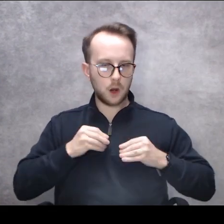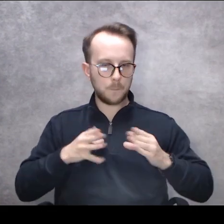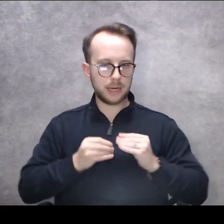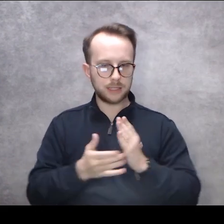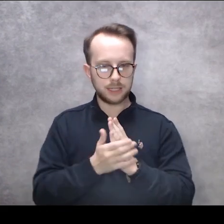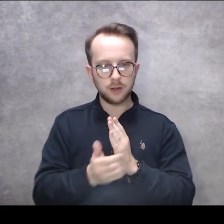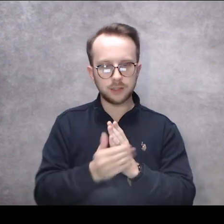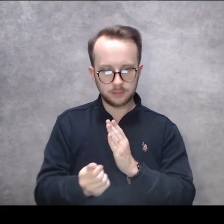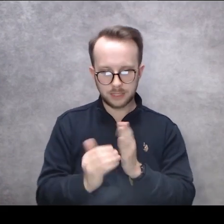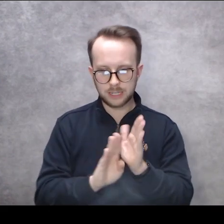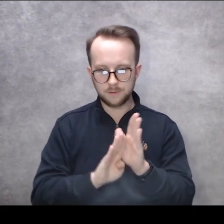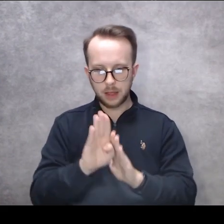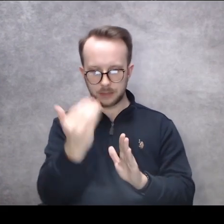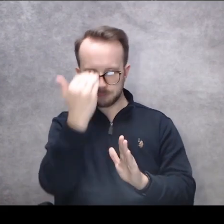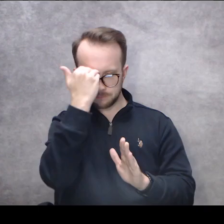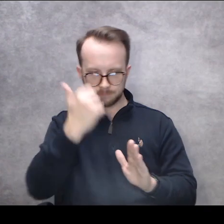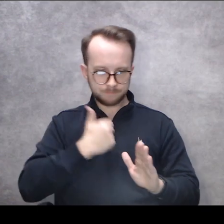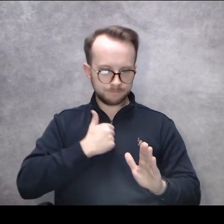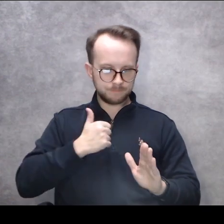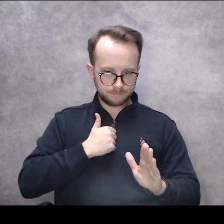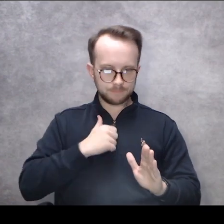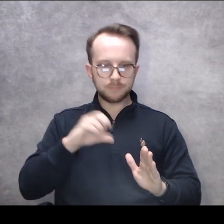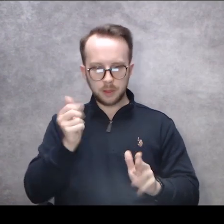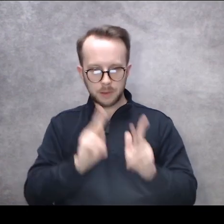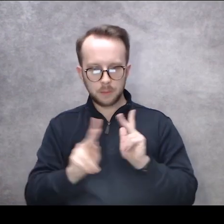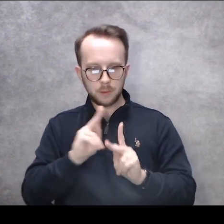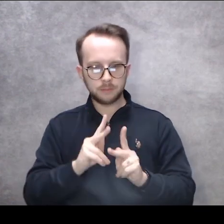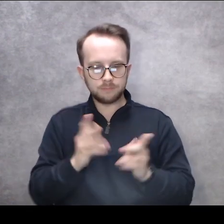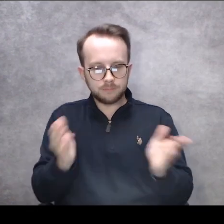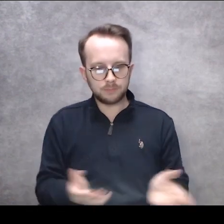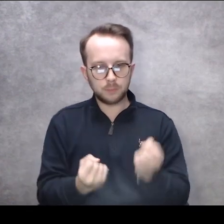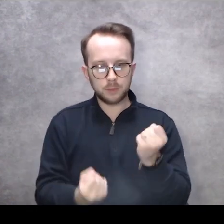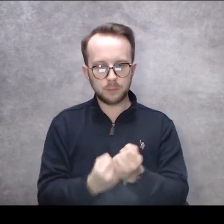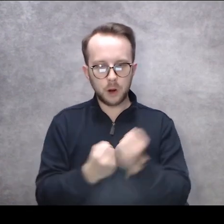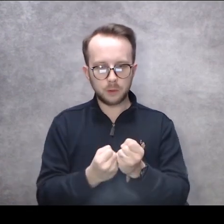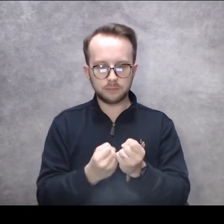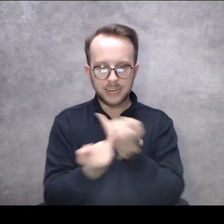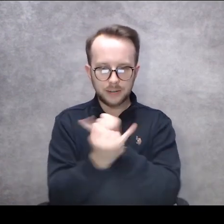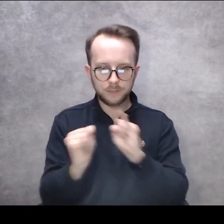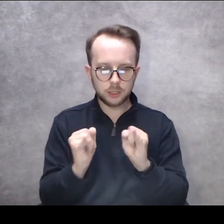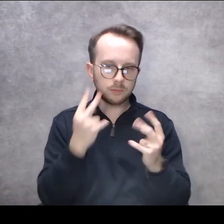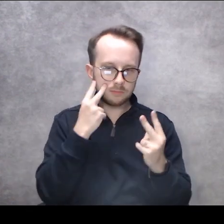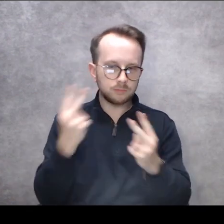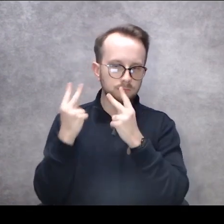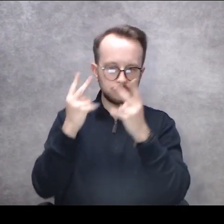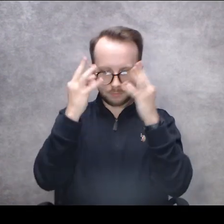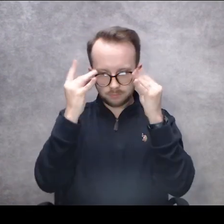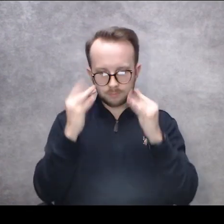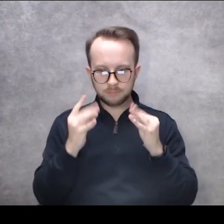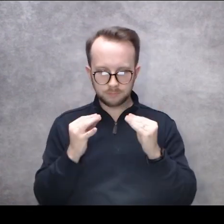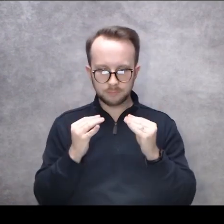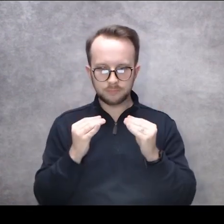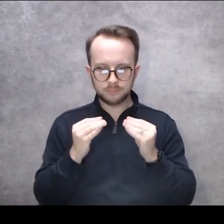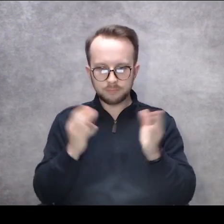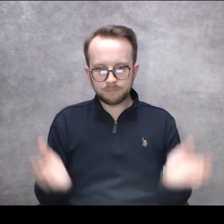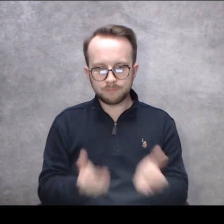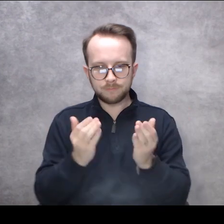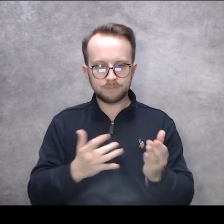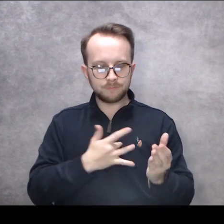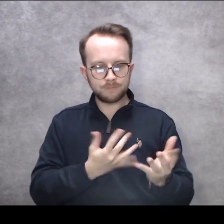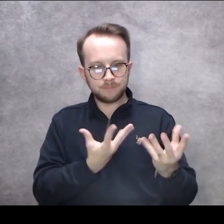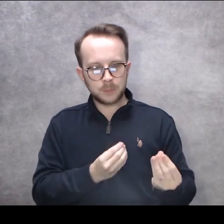others, to promote self-assessment and reflection, and to cultivate empathy and restorative